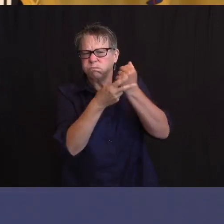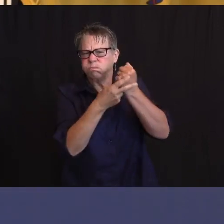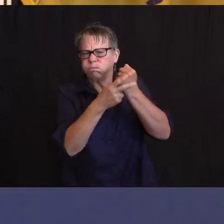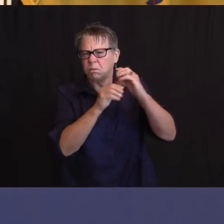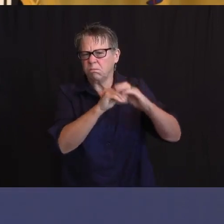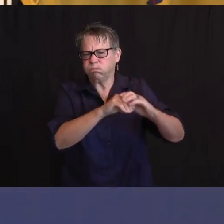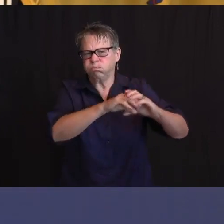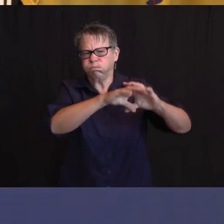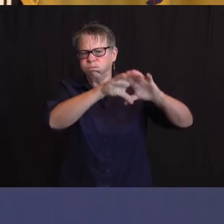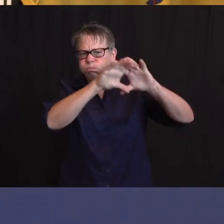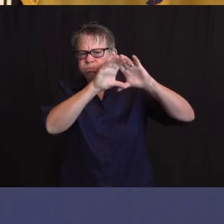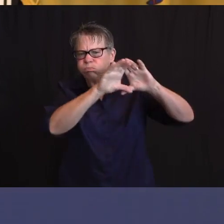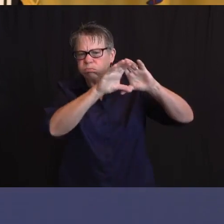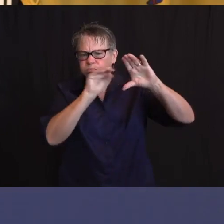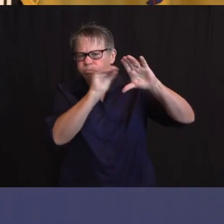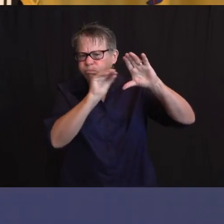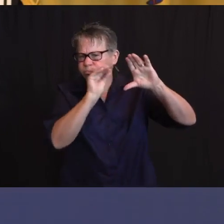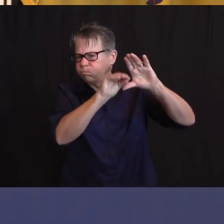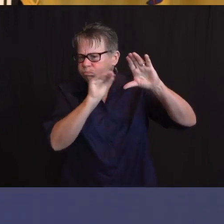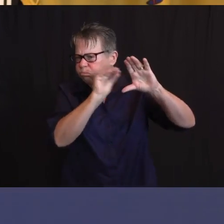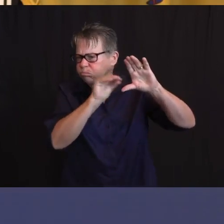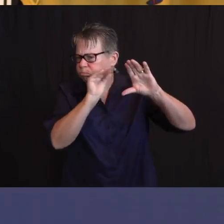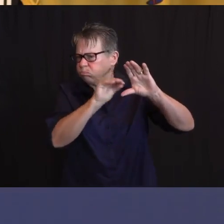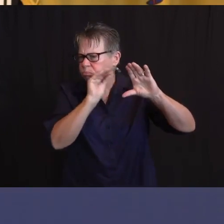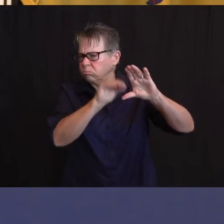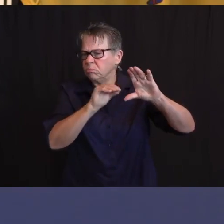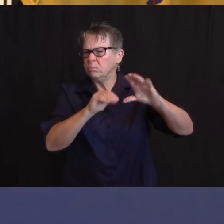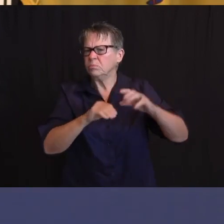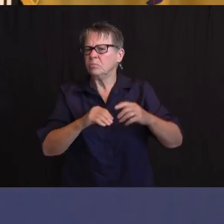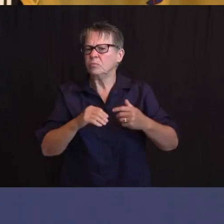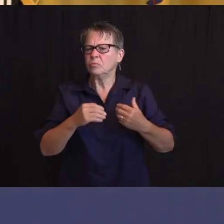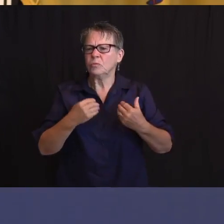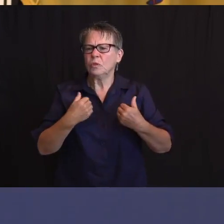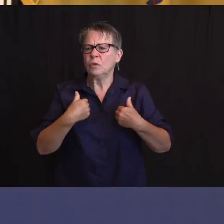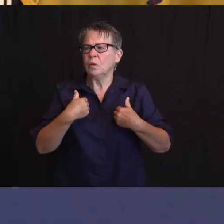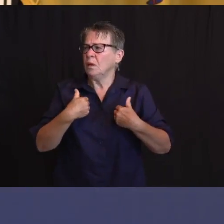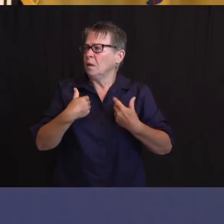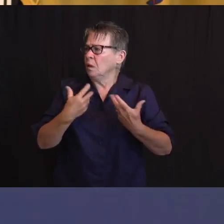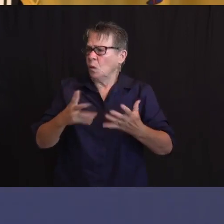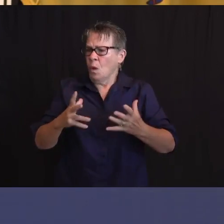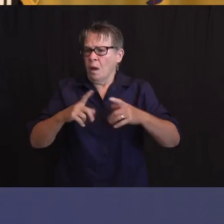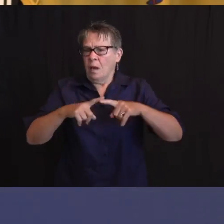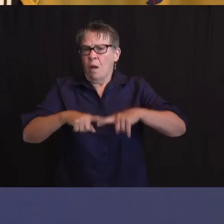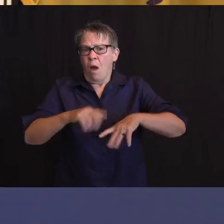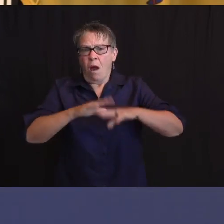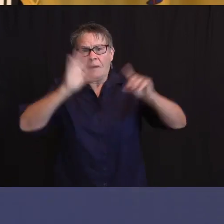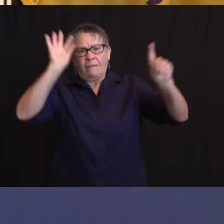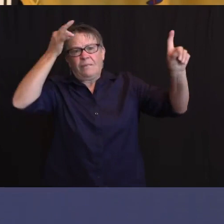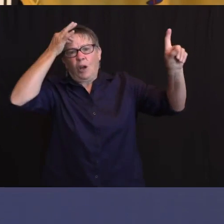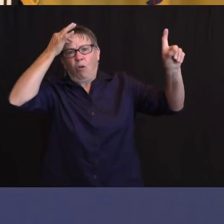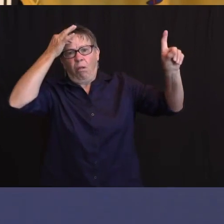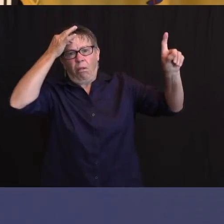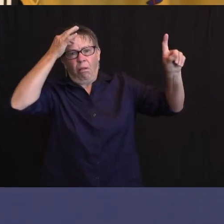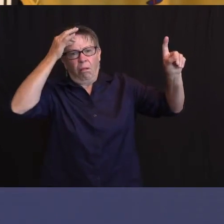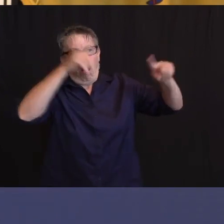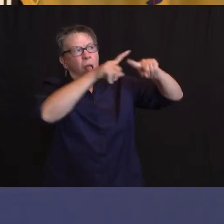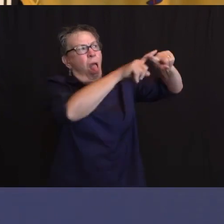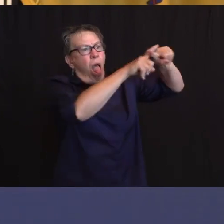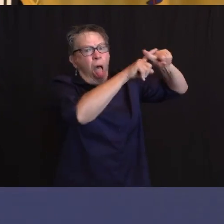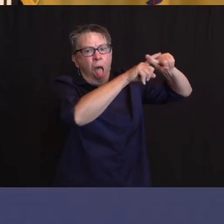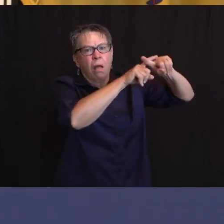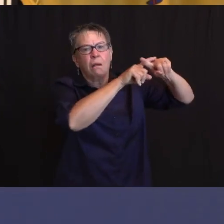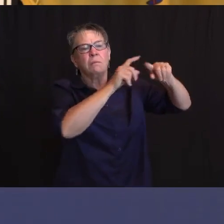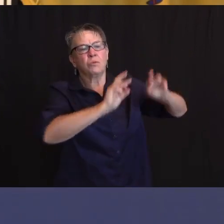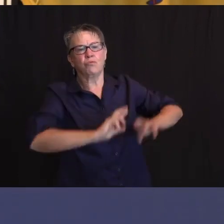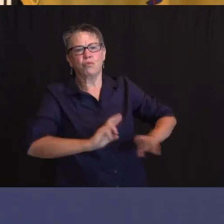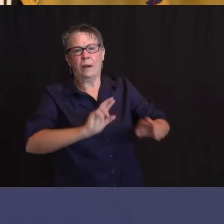ago, relying only on the federal government or on corporate and philanthropic partners. And again, to this day, we thank all of the above